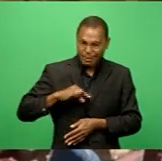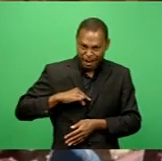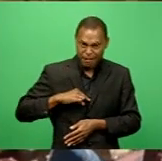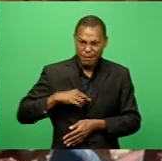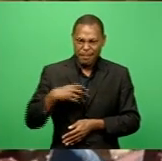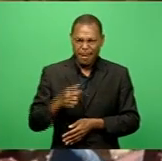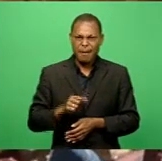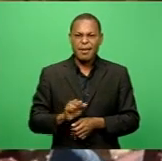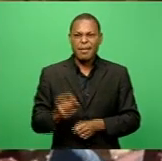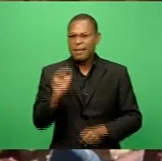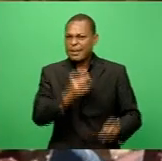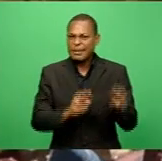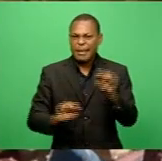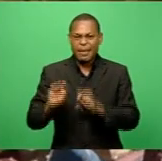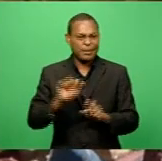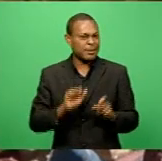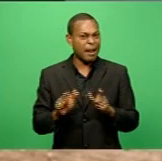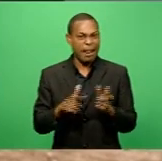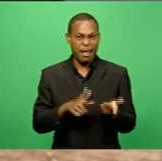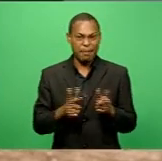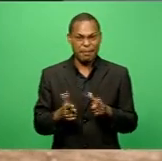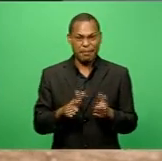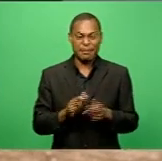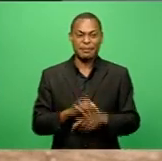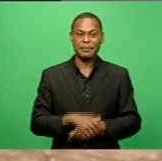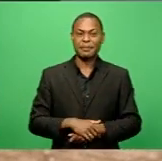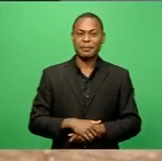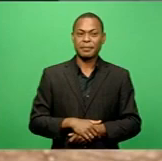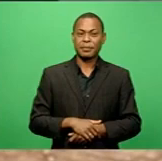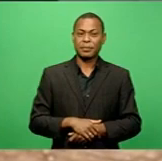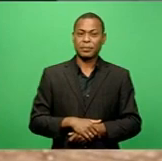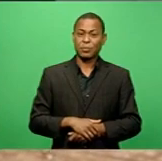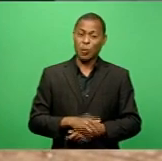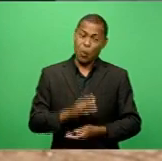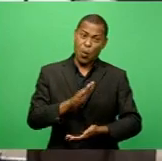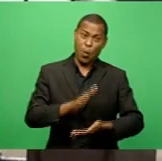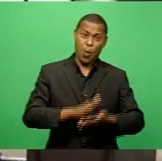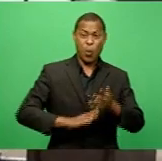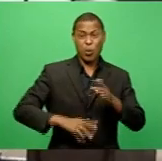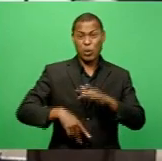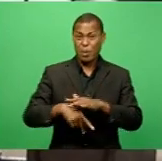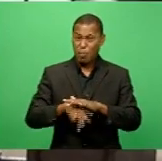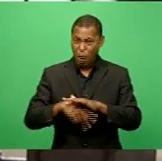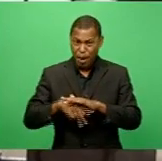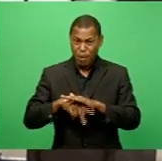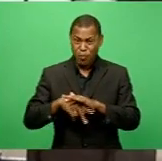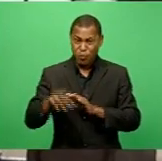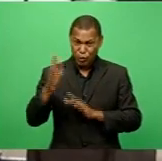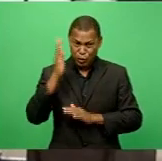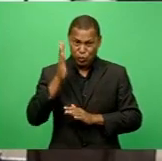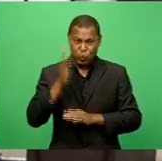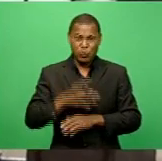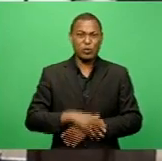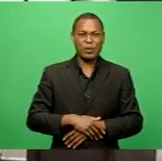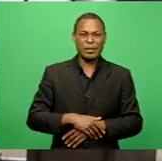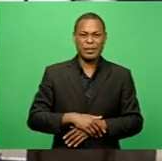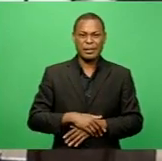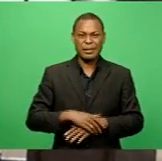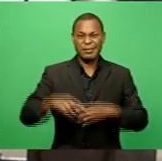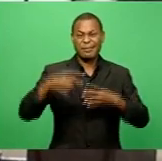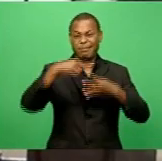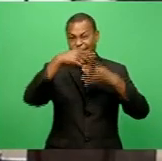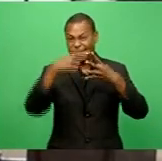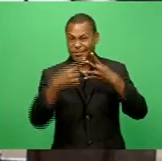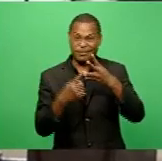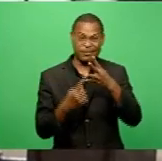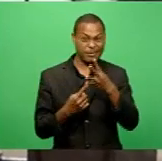science lab, which is the only building that is standing. We also went up to Draketi Primary, Draketi High, Senganga Central, Senganga